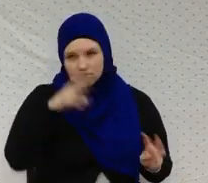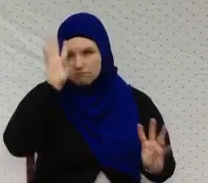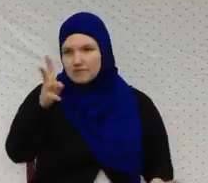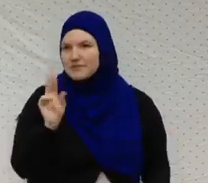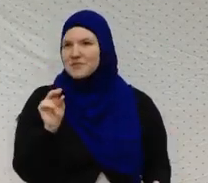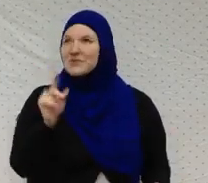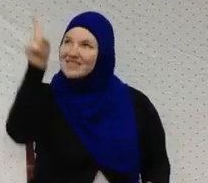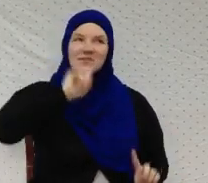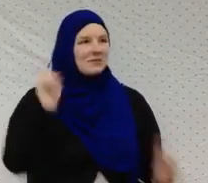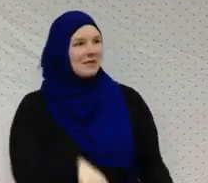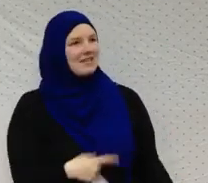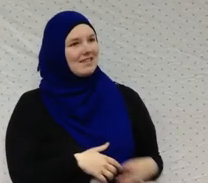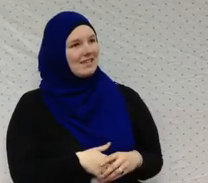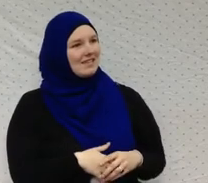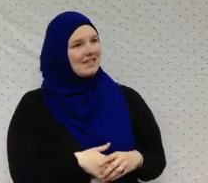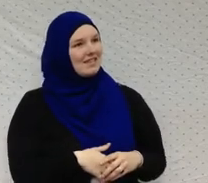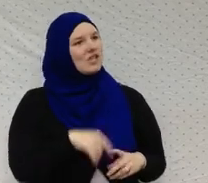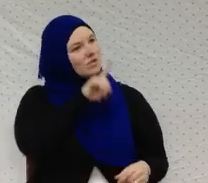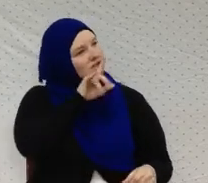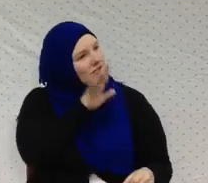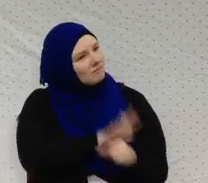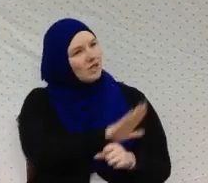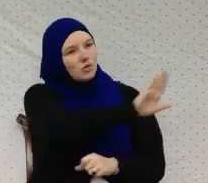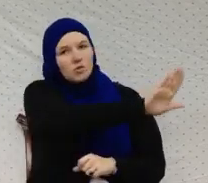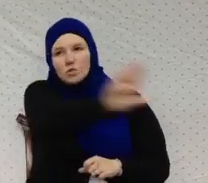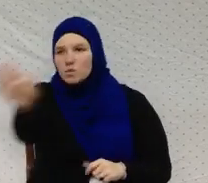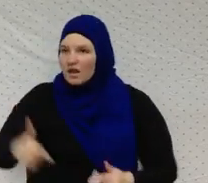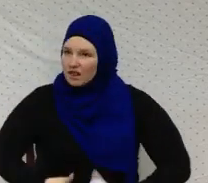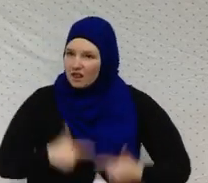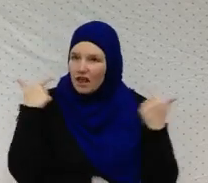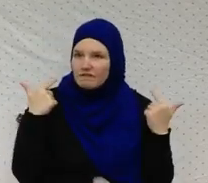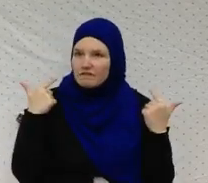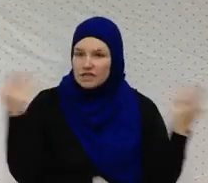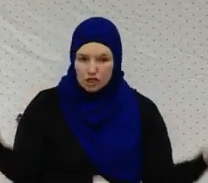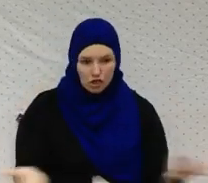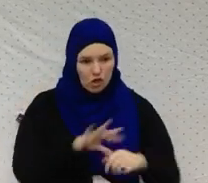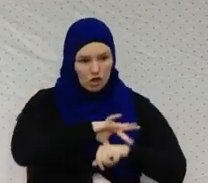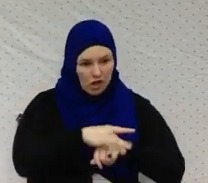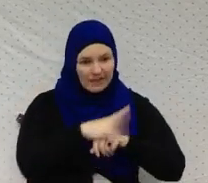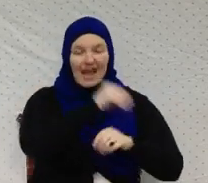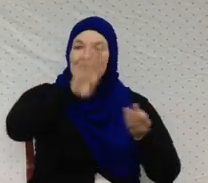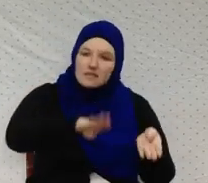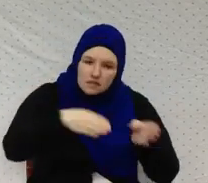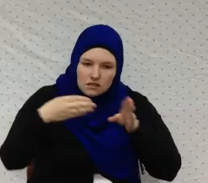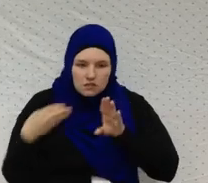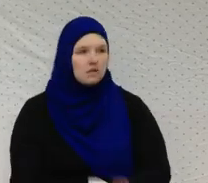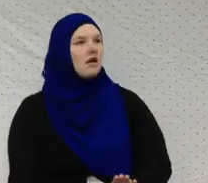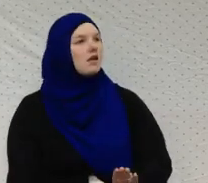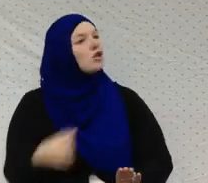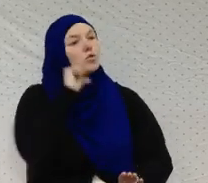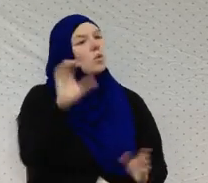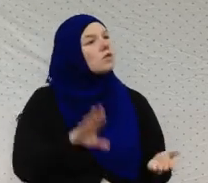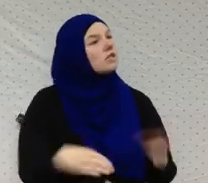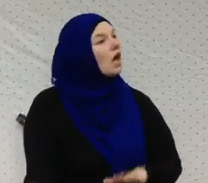choice. No, it is a command that you dedicate your life, your living, and your